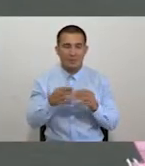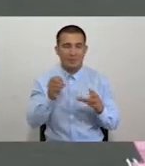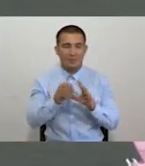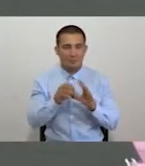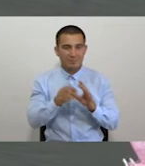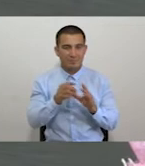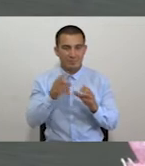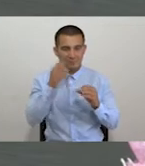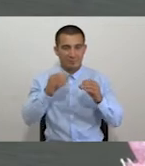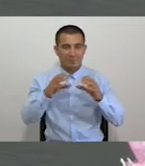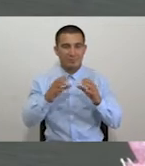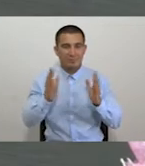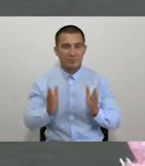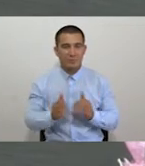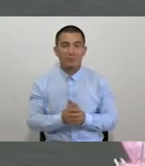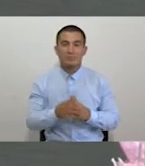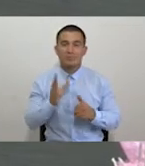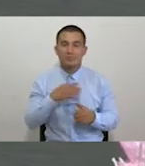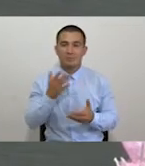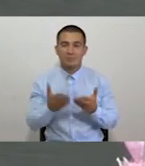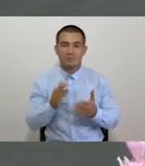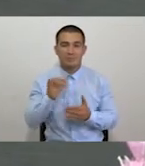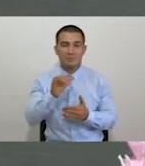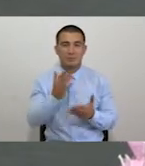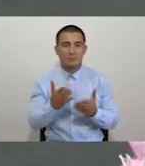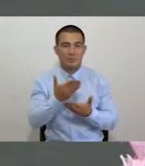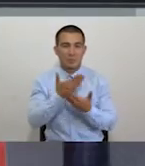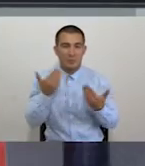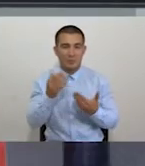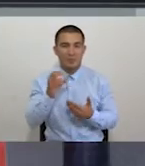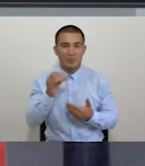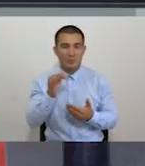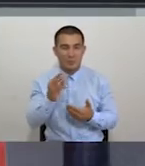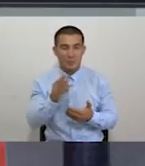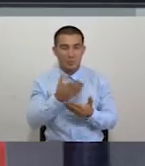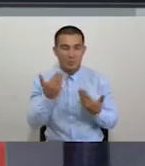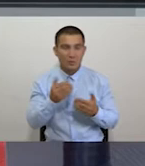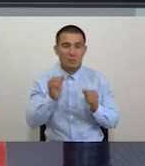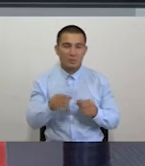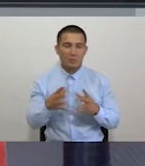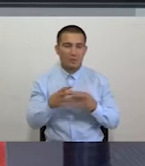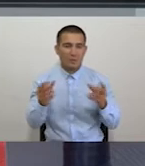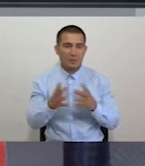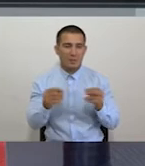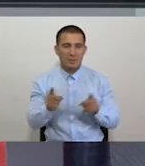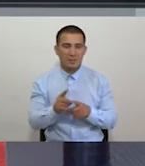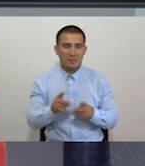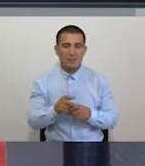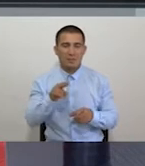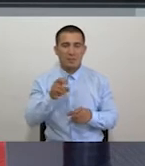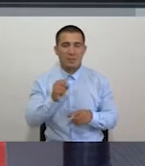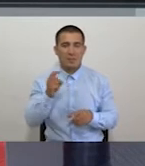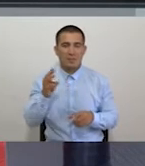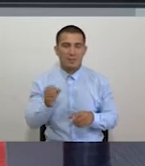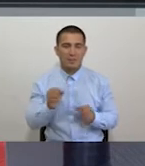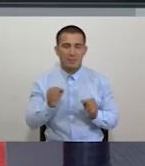bilan to'ldiramiz. Agar sizlarda sintipon bo'lmasa, uning o'rnida paxta ishlatish ham mumkin. Paxta ham